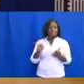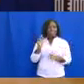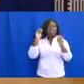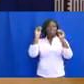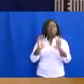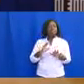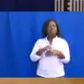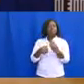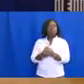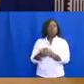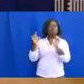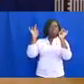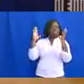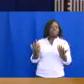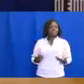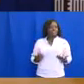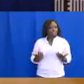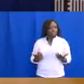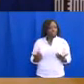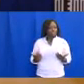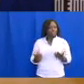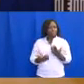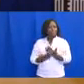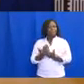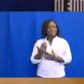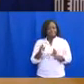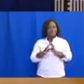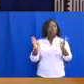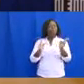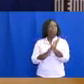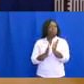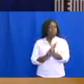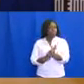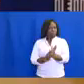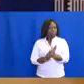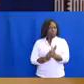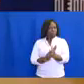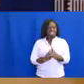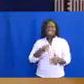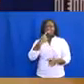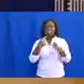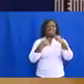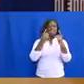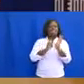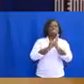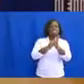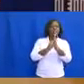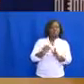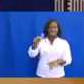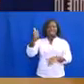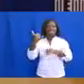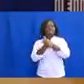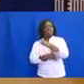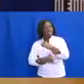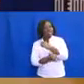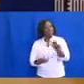-teaching staff in danger by this reopening, citing the examples of other countries